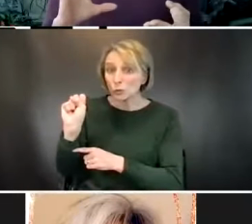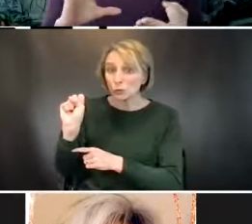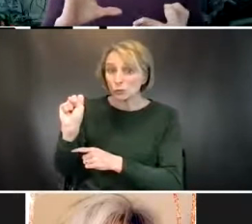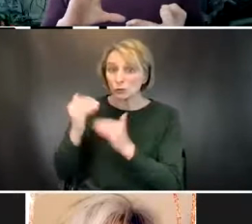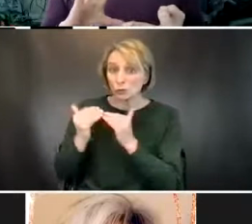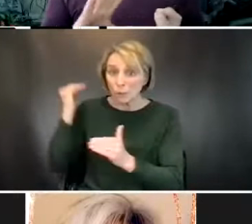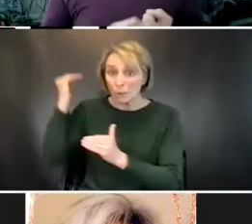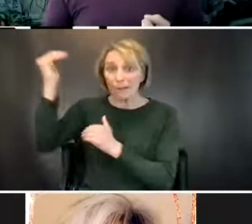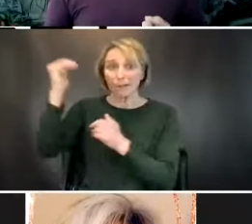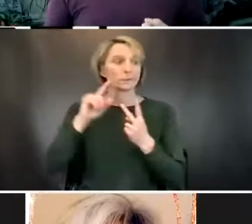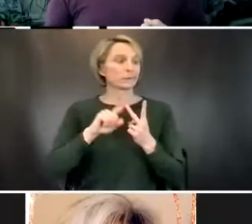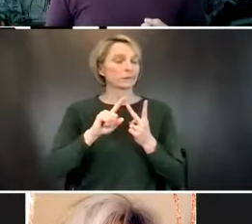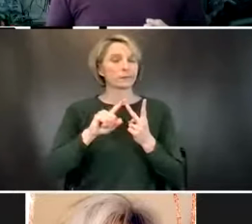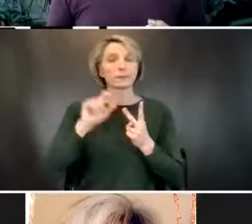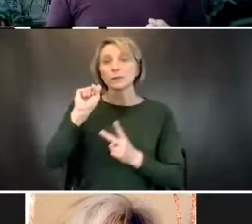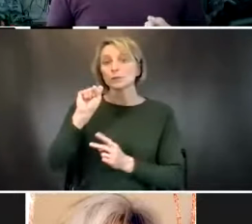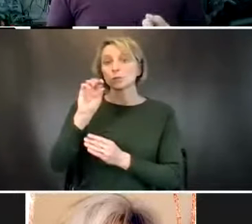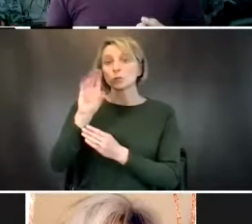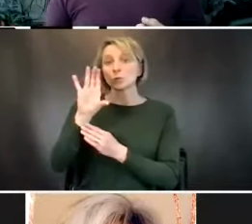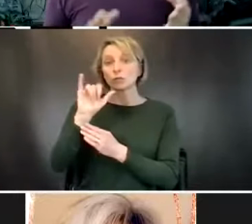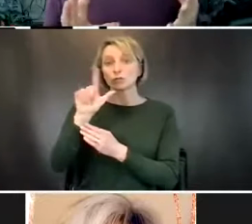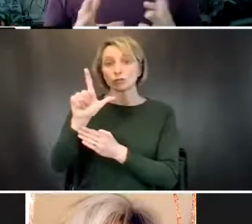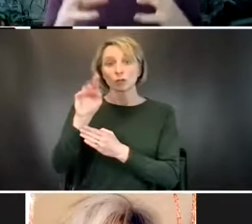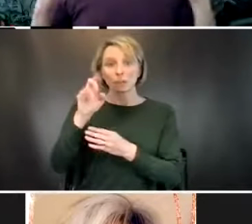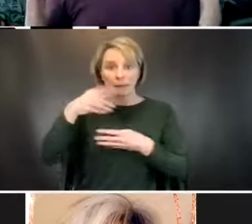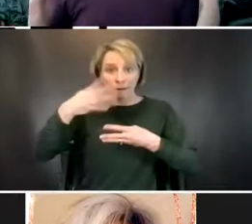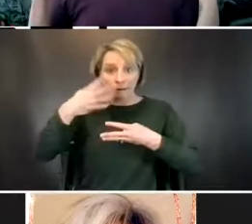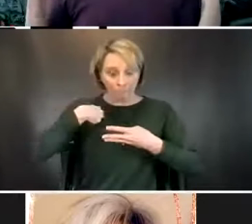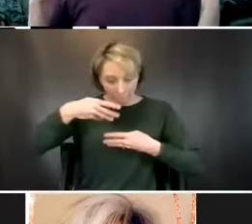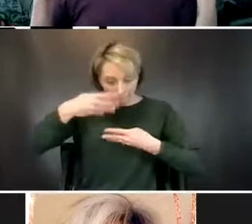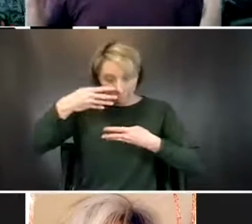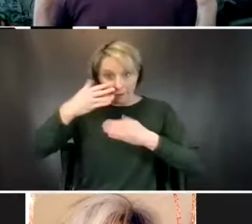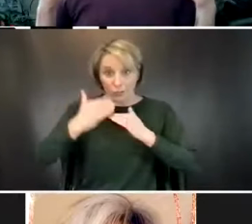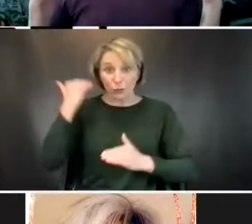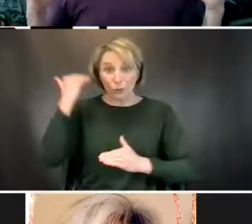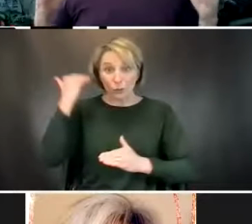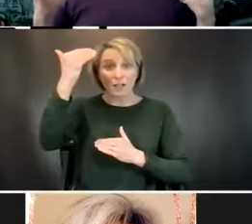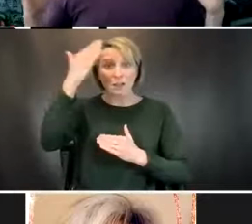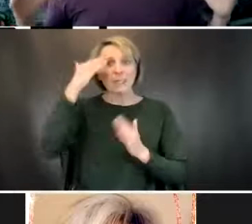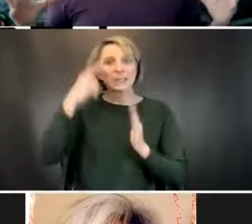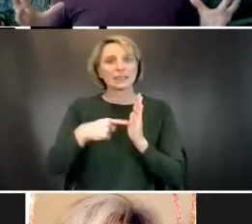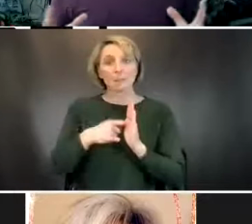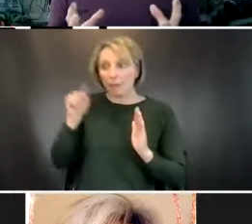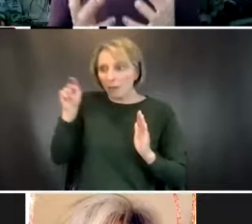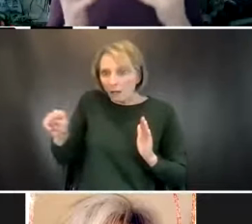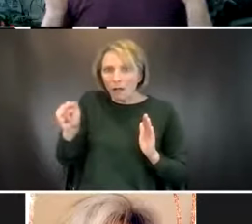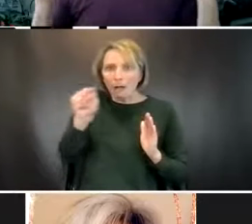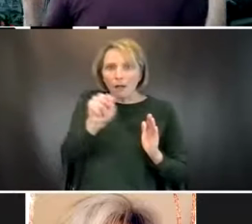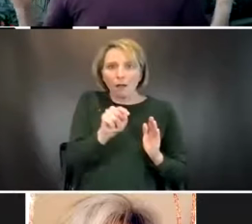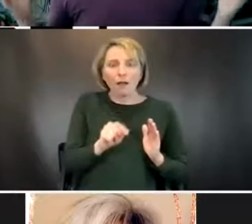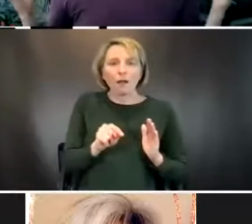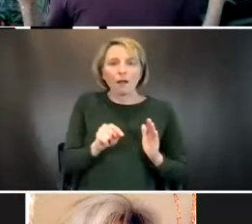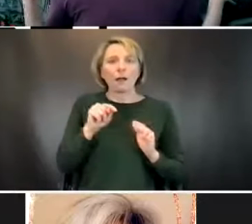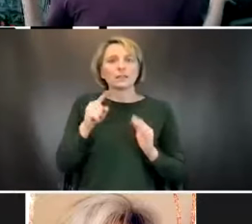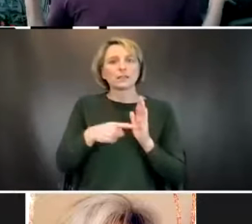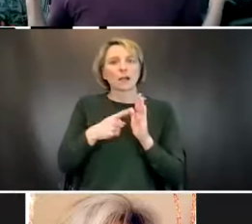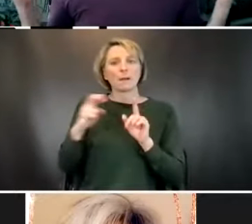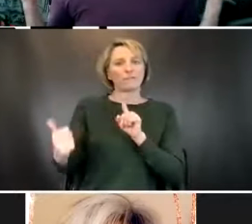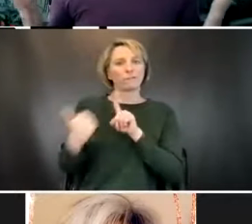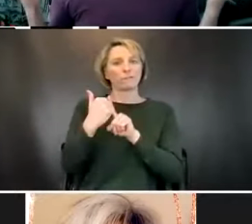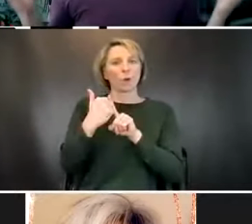feed. I look at, all of those things that my brain could perceive as making my immediate